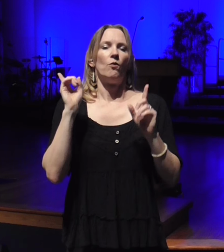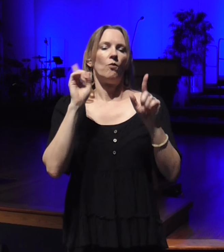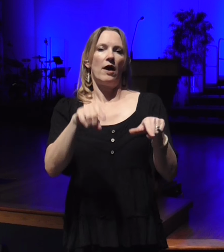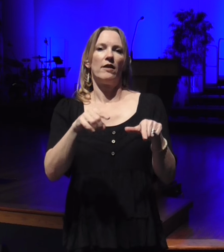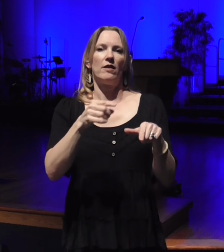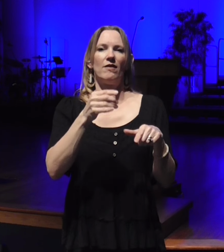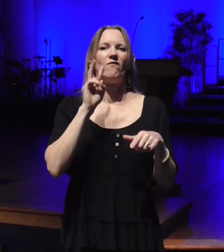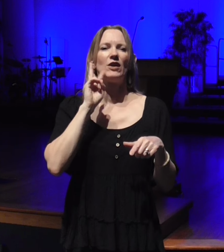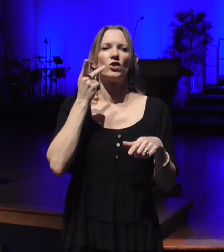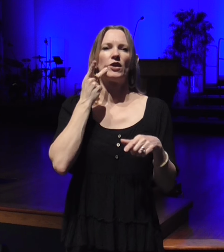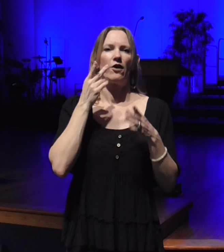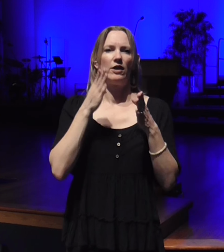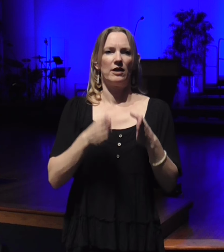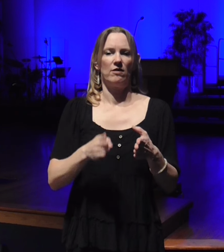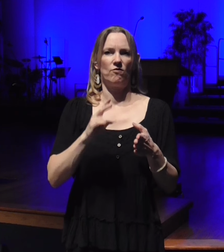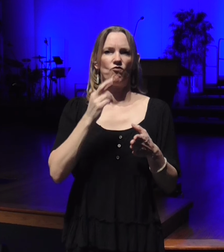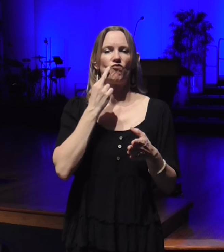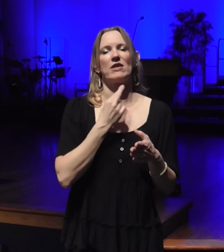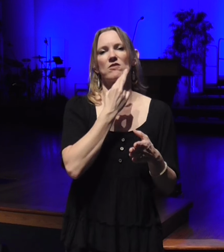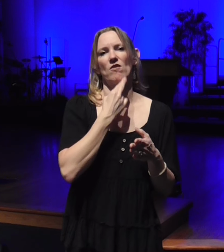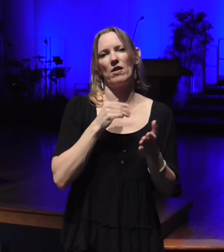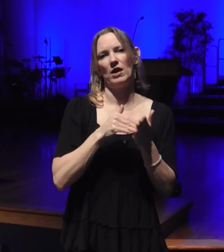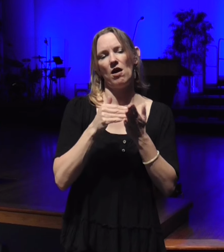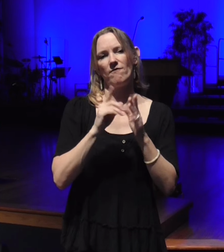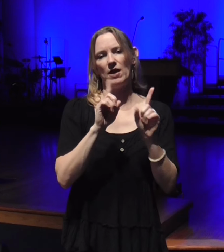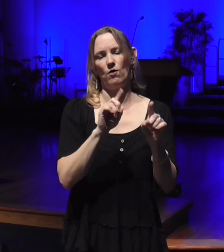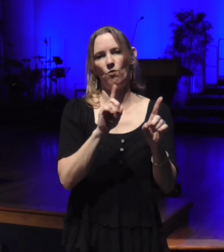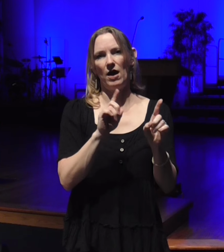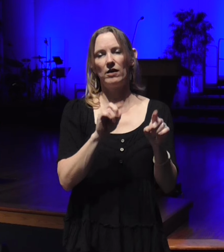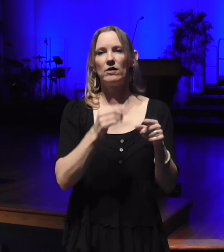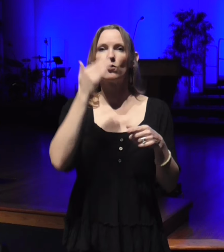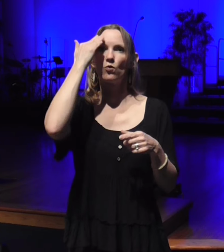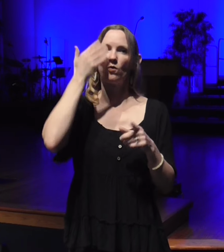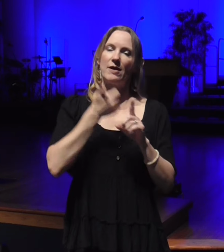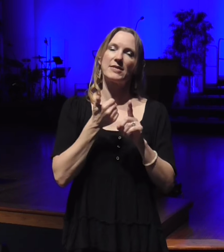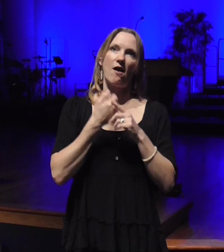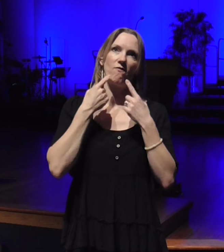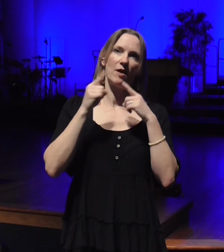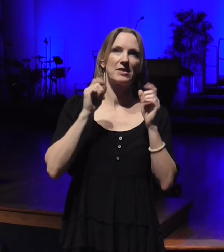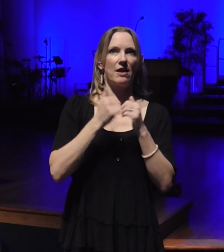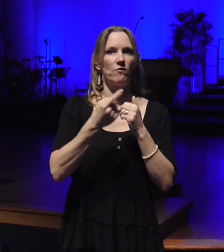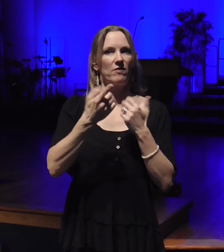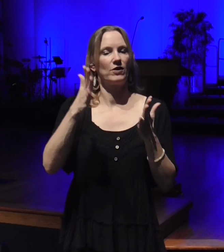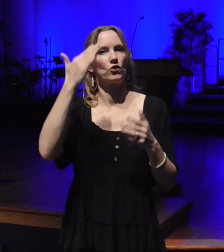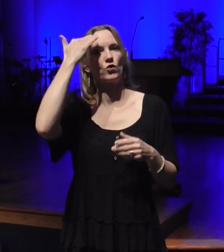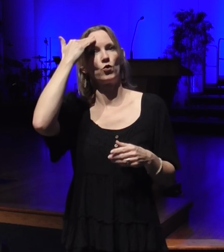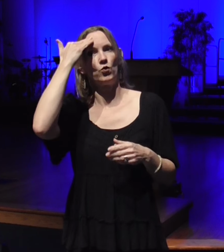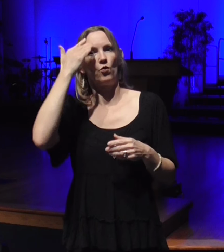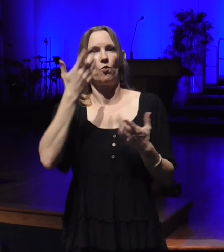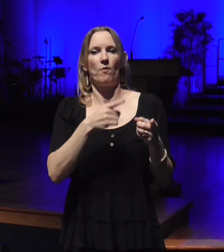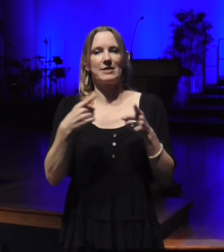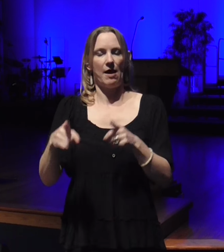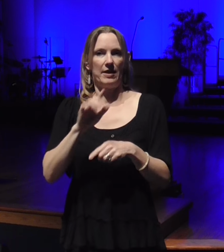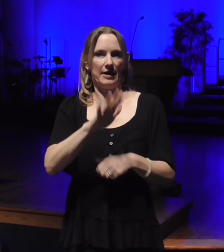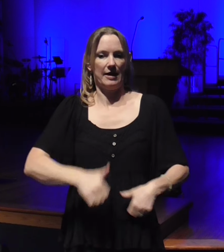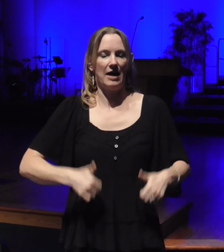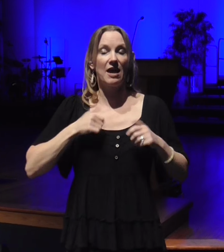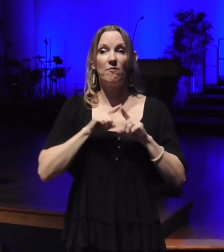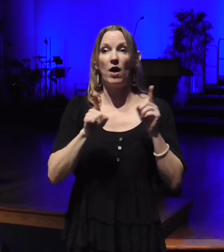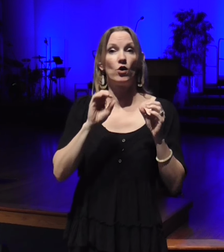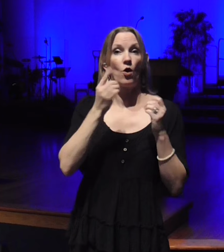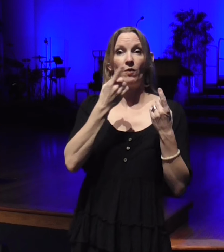a vegetarian restaurant that he would frequent. And he knew, being famous, that everyone knew what was going on in his life, but no one said a word.